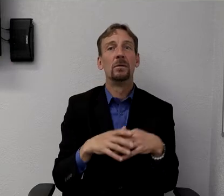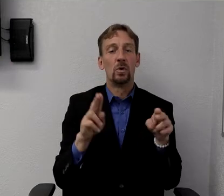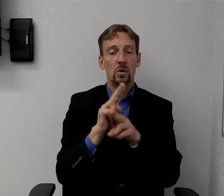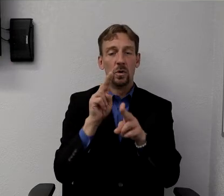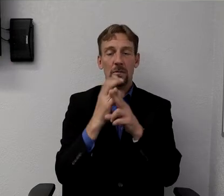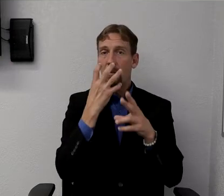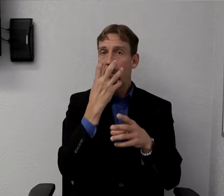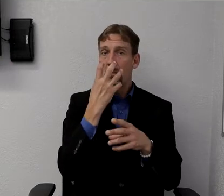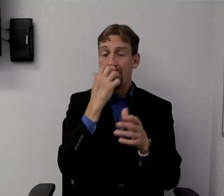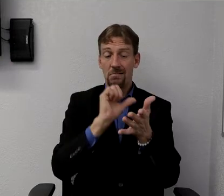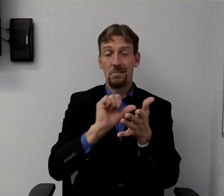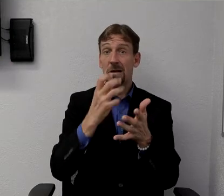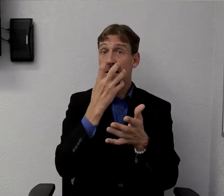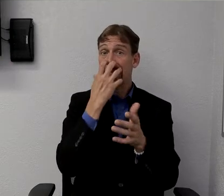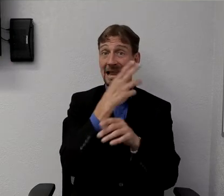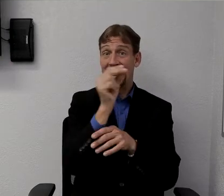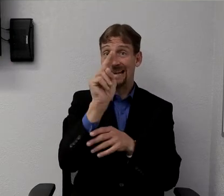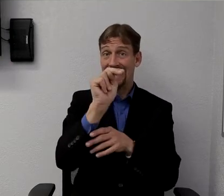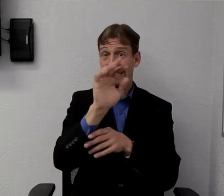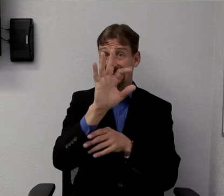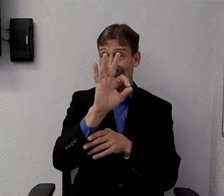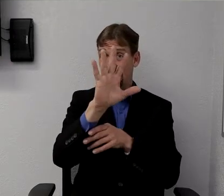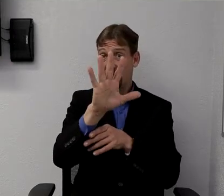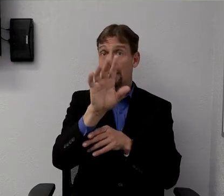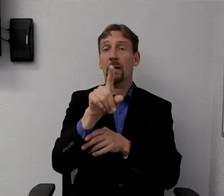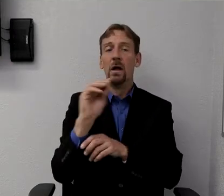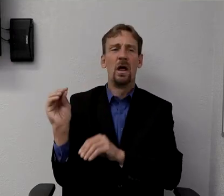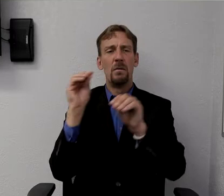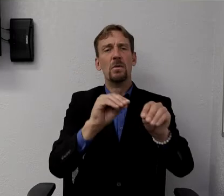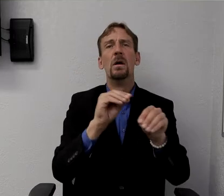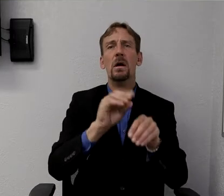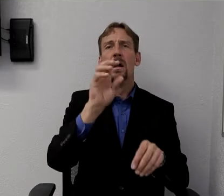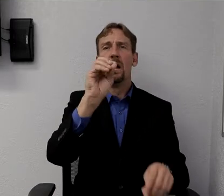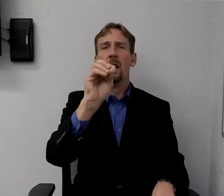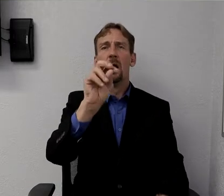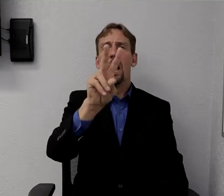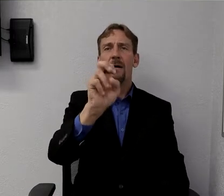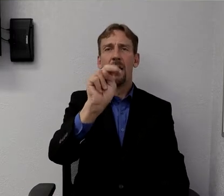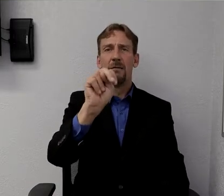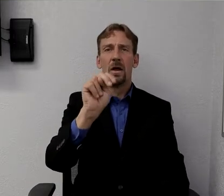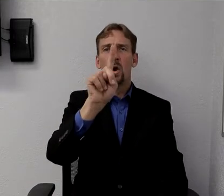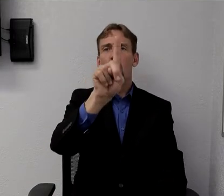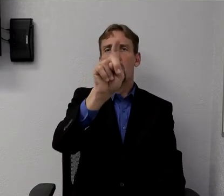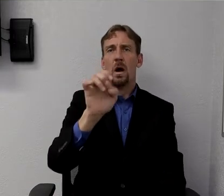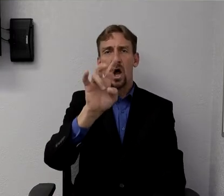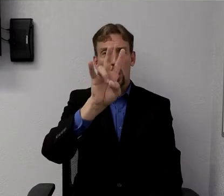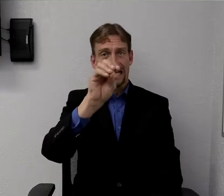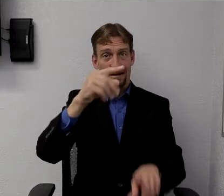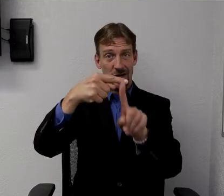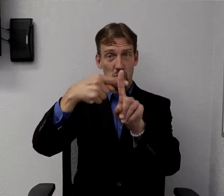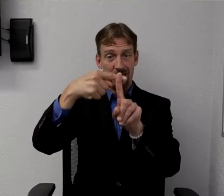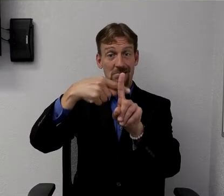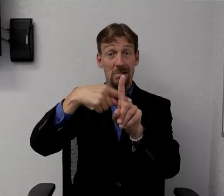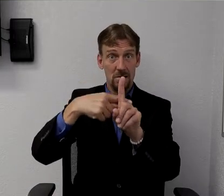N95 masks, and essentially putting them in an oven at 170 degrees and putting in them there for 30